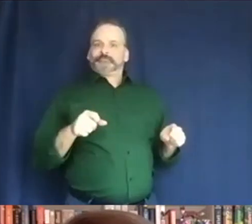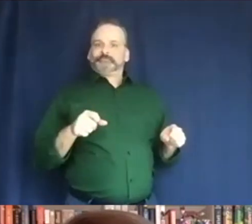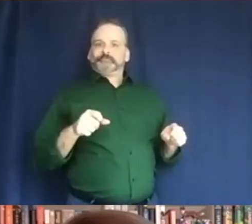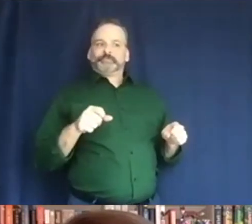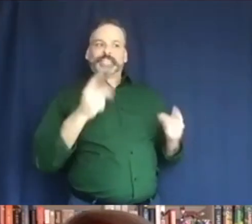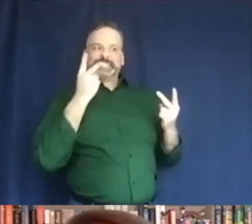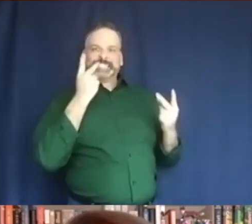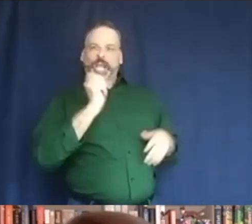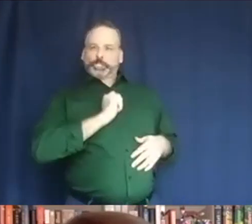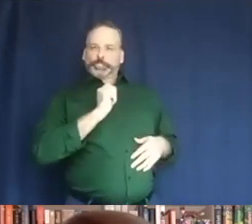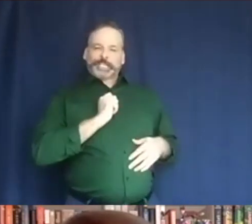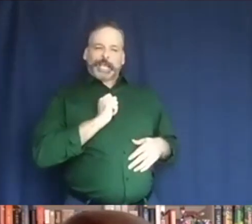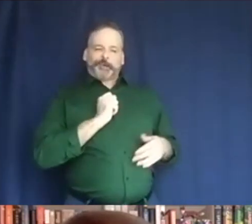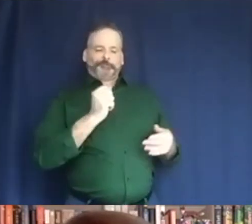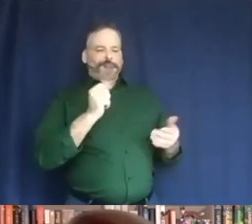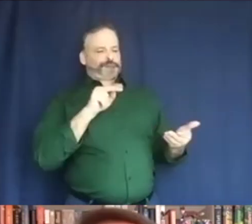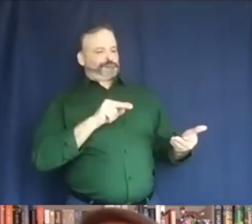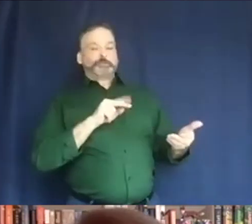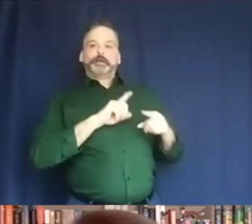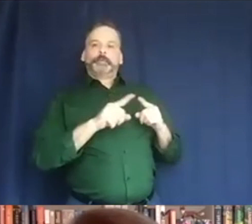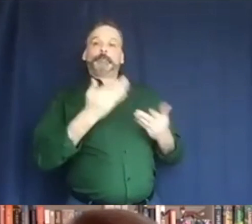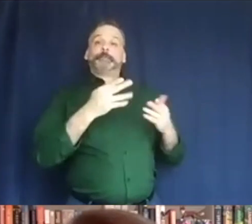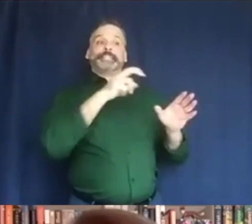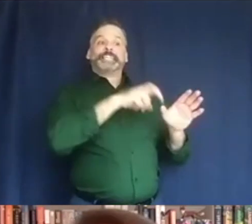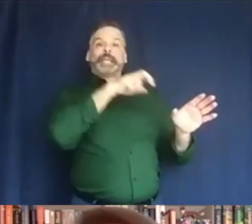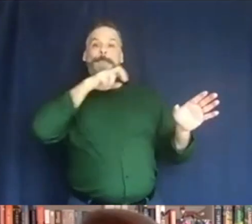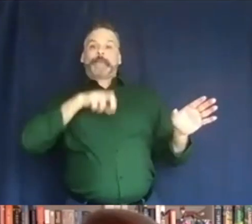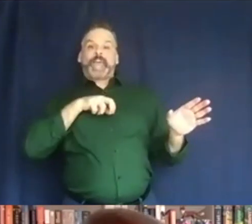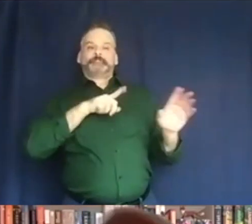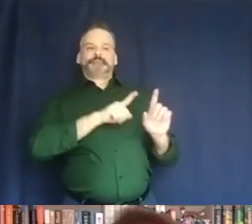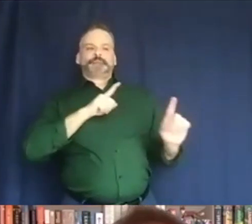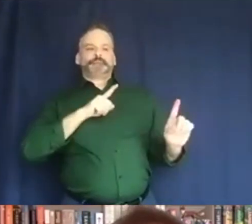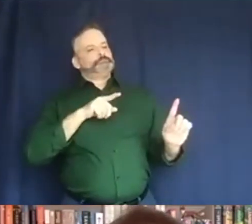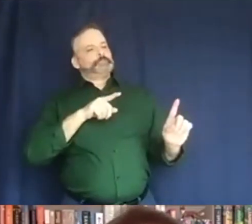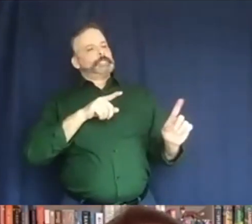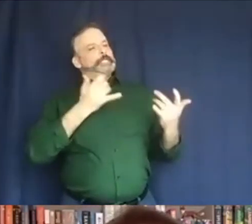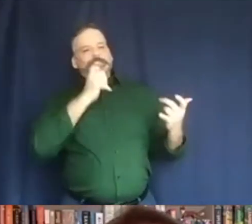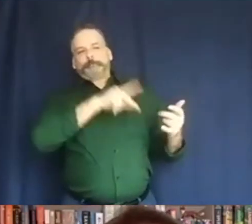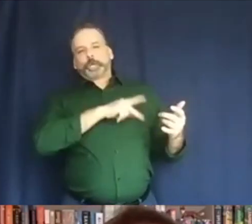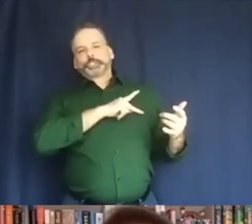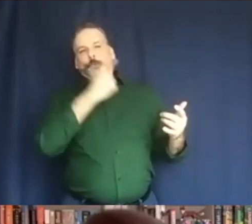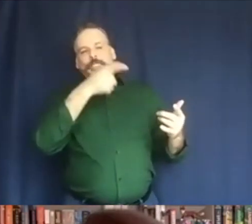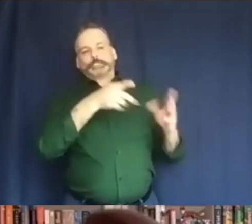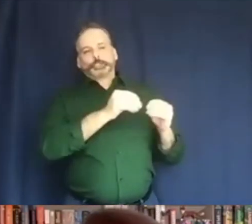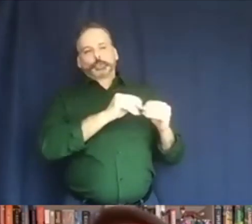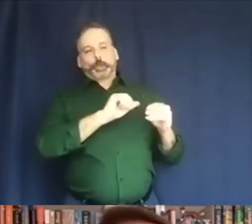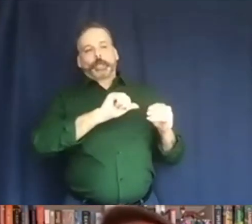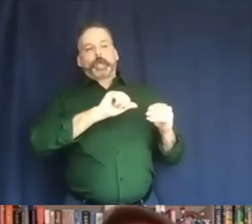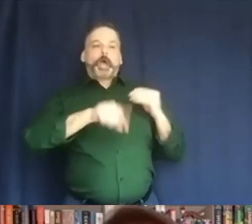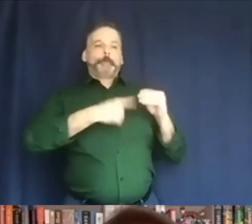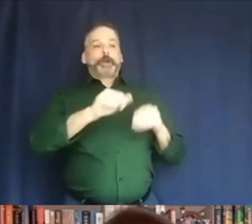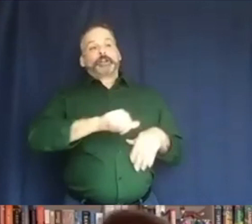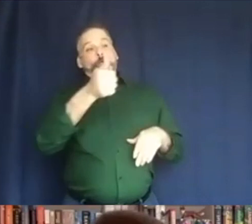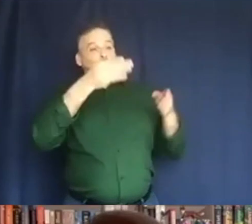see ourselves, but also maybe take a step back, and maybe it's not so personal because now the story is about somebody else from another